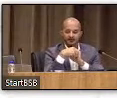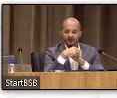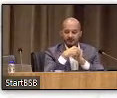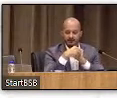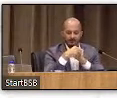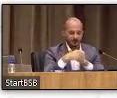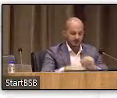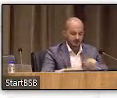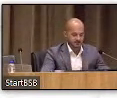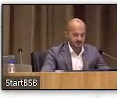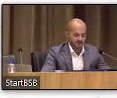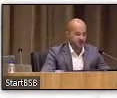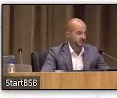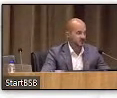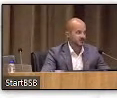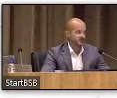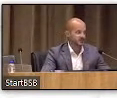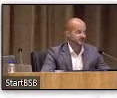do that.